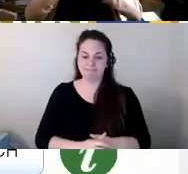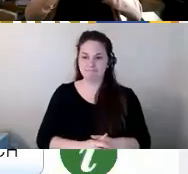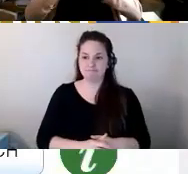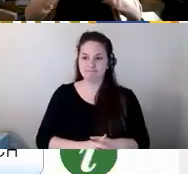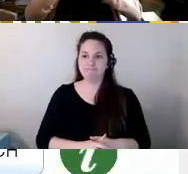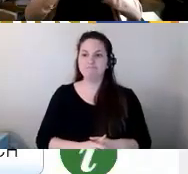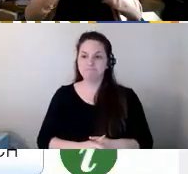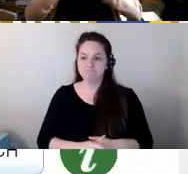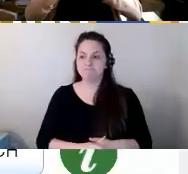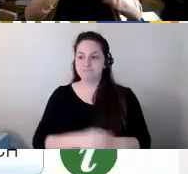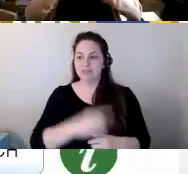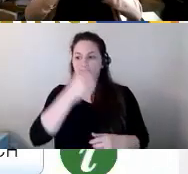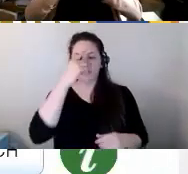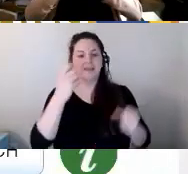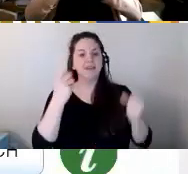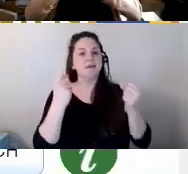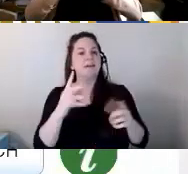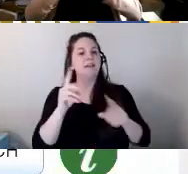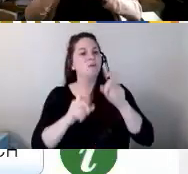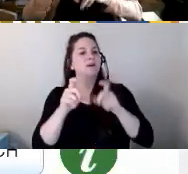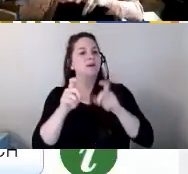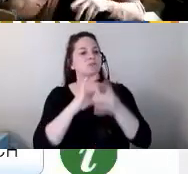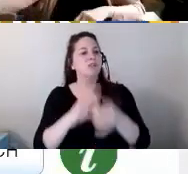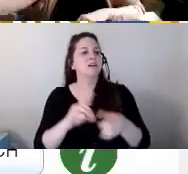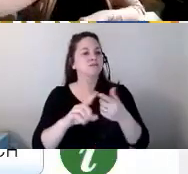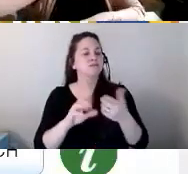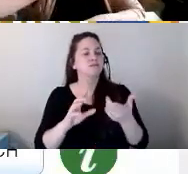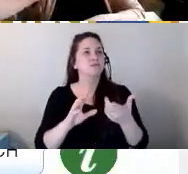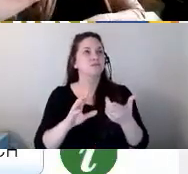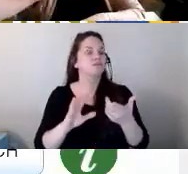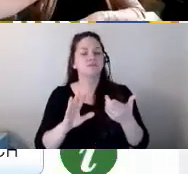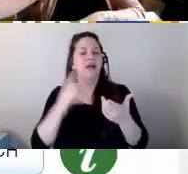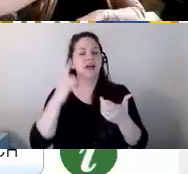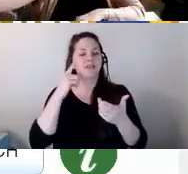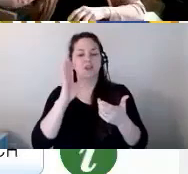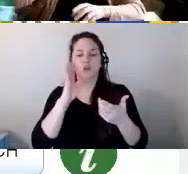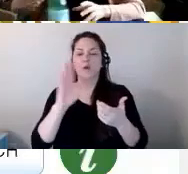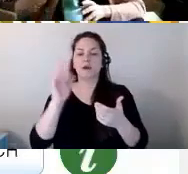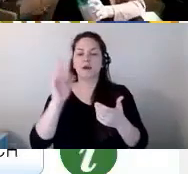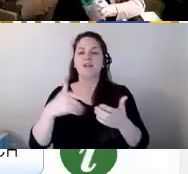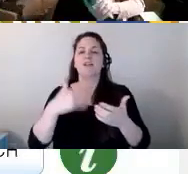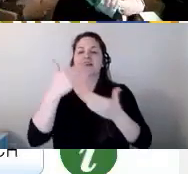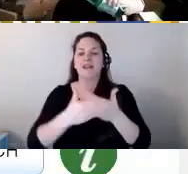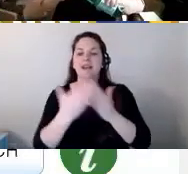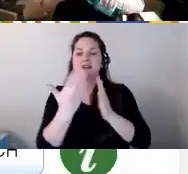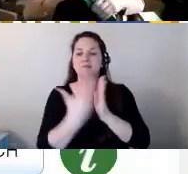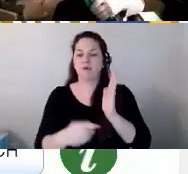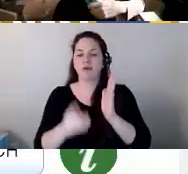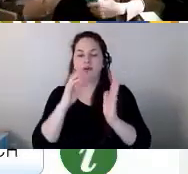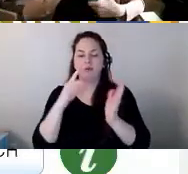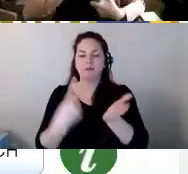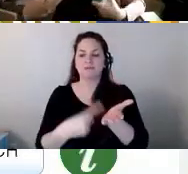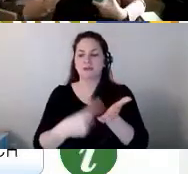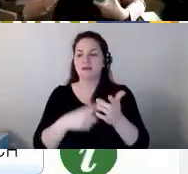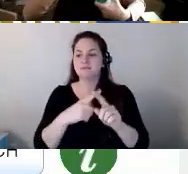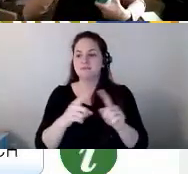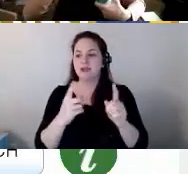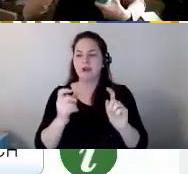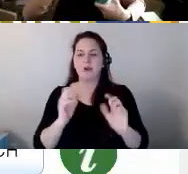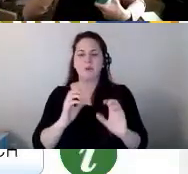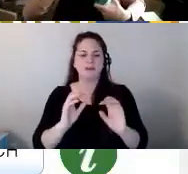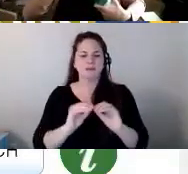I think, Isaac, a lot of the questions are about how to, so I think you're probably going to address those in the next portion of this presentation. So let me clean out some of